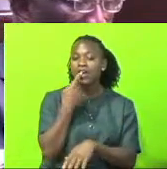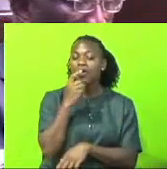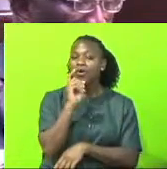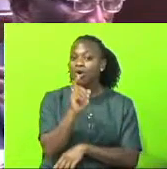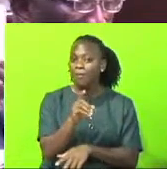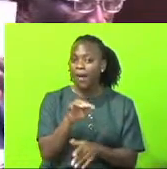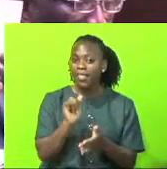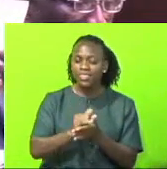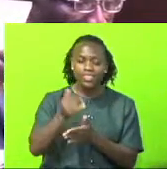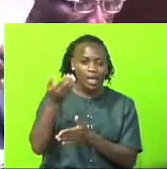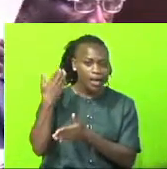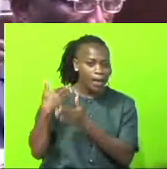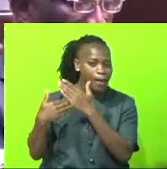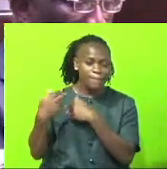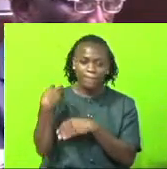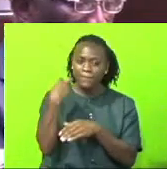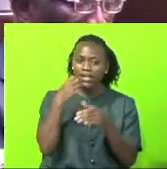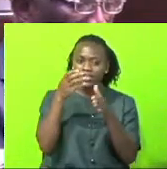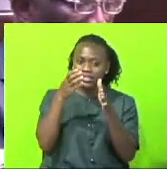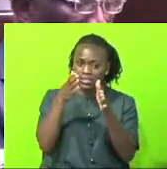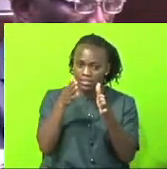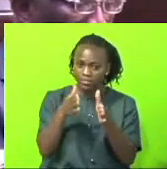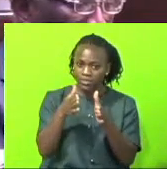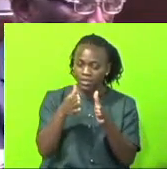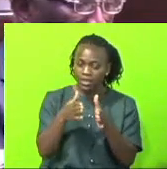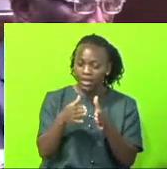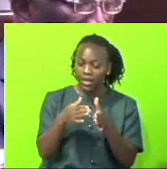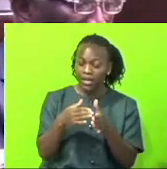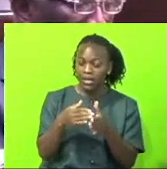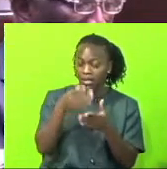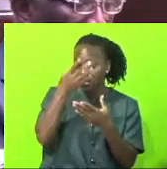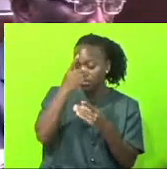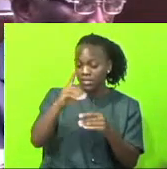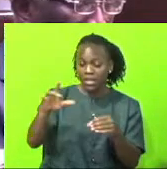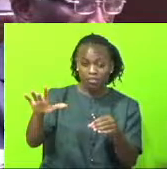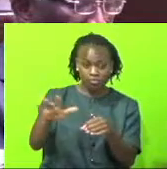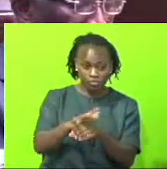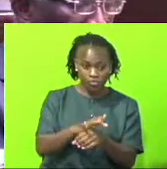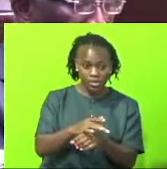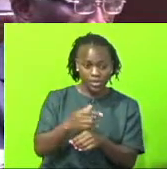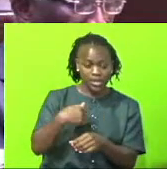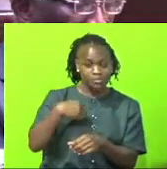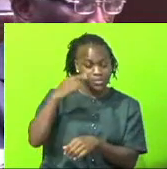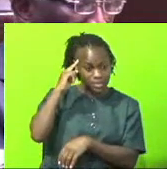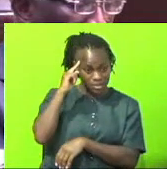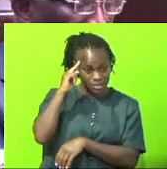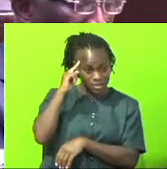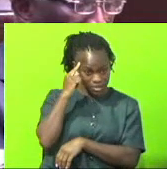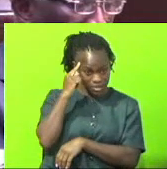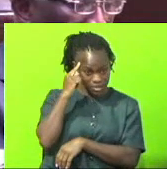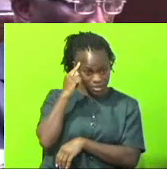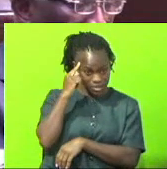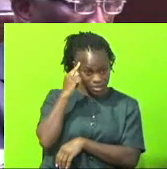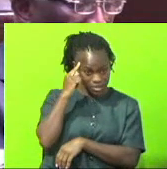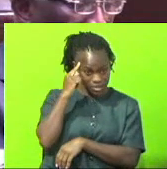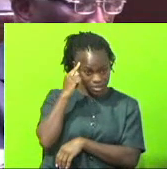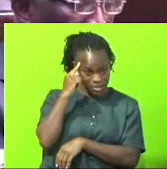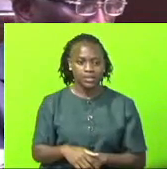Speaker in greater detail, and I think that with a greater respect to the